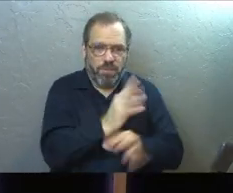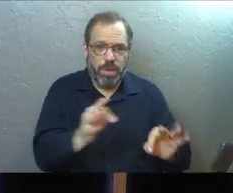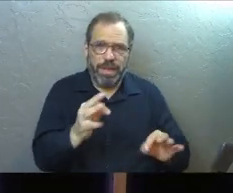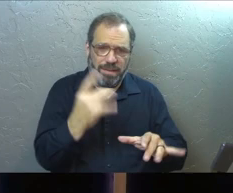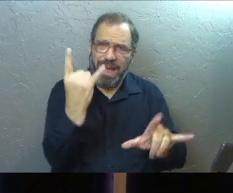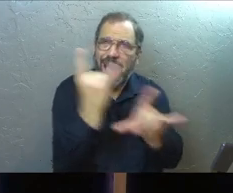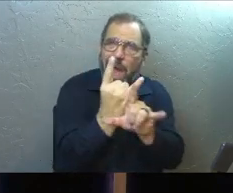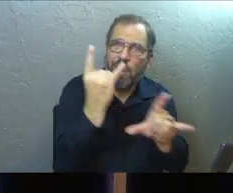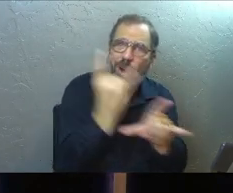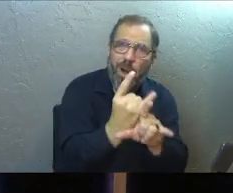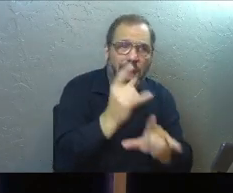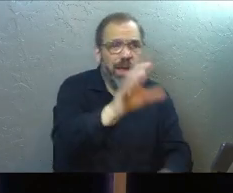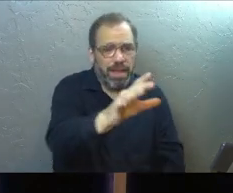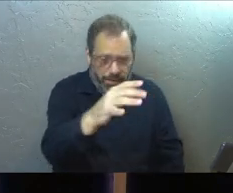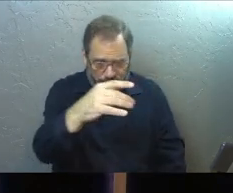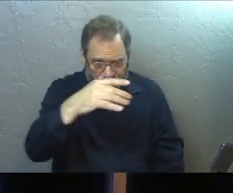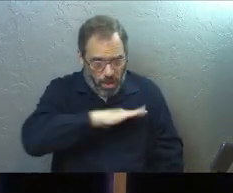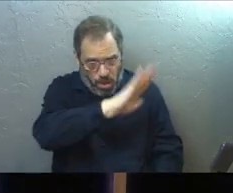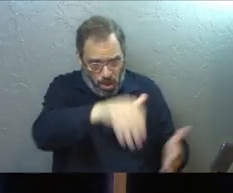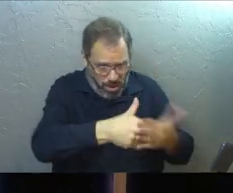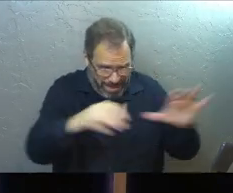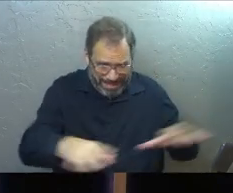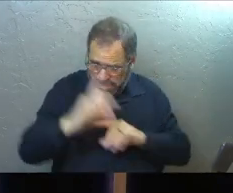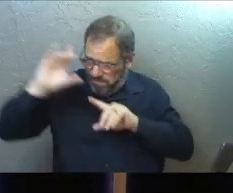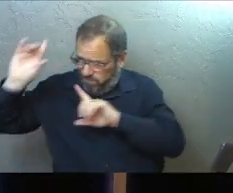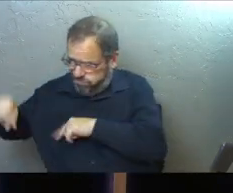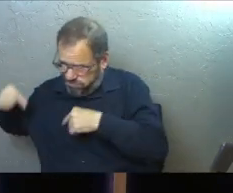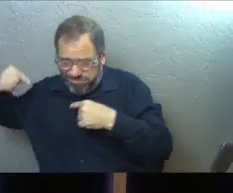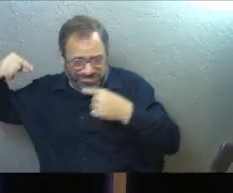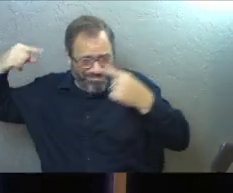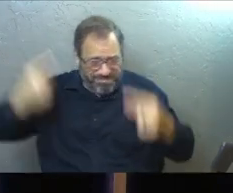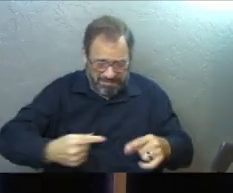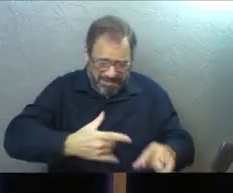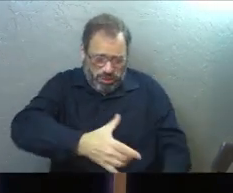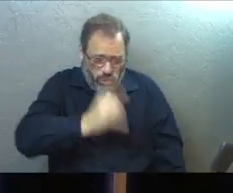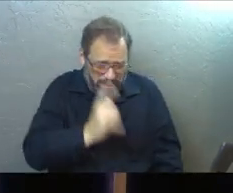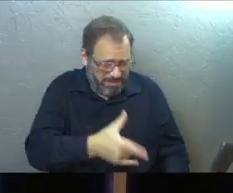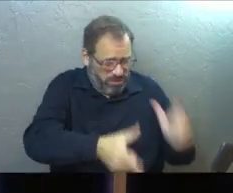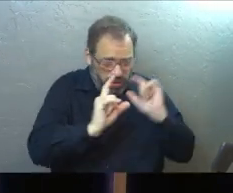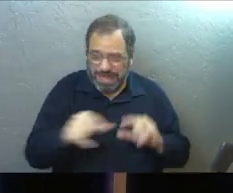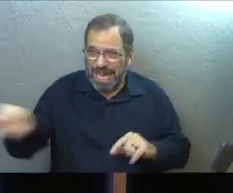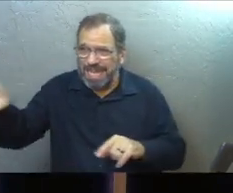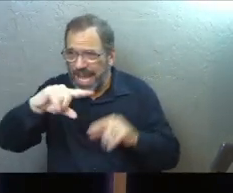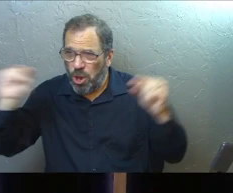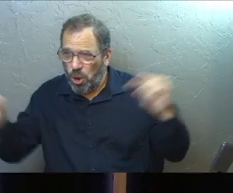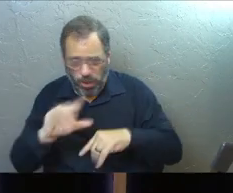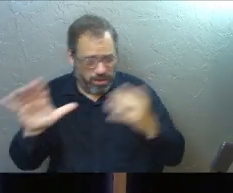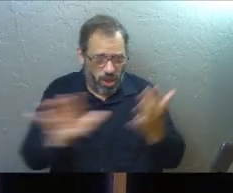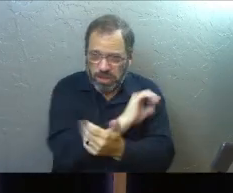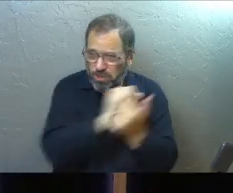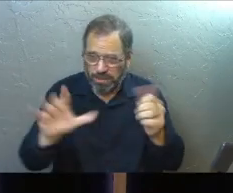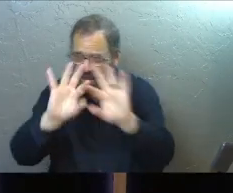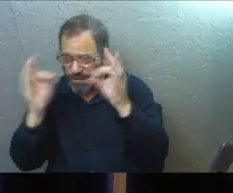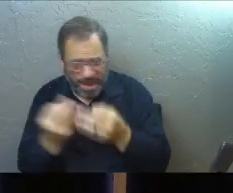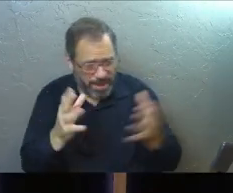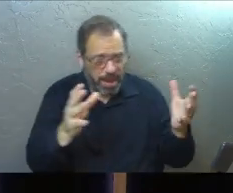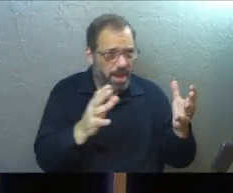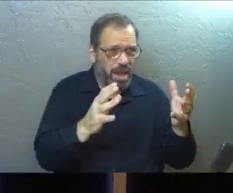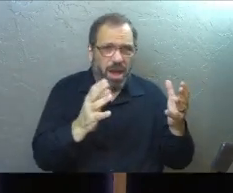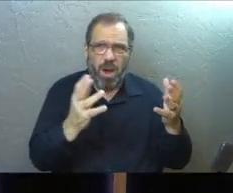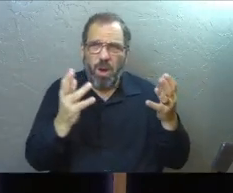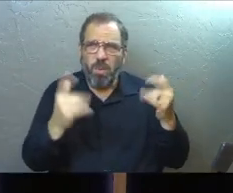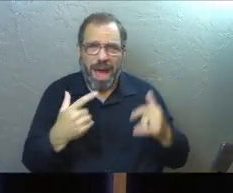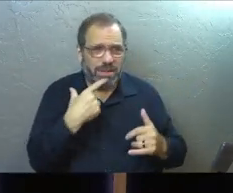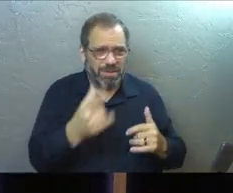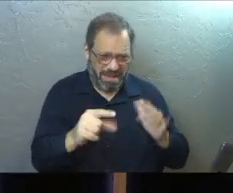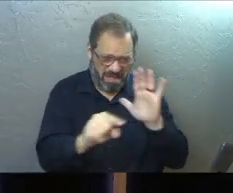of alcoholism, they're like, here's all that I did for decades, and here's all the people that got hurt and all the destruction and all the, and it's like, why would